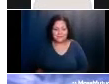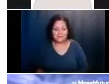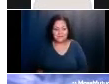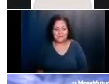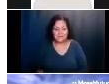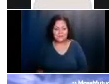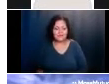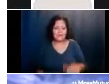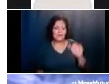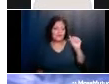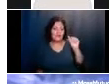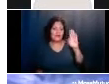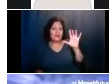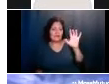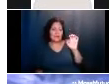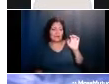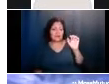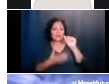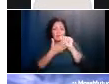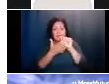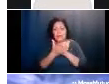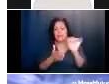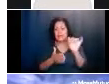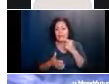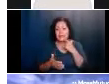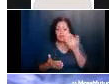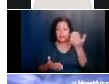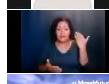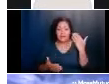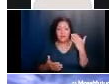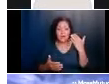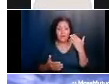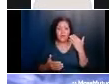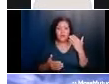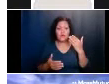ABLE accounts, as I mentioned earlier, grow